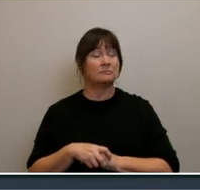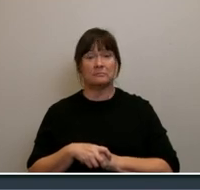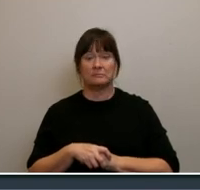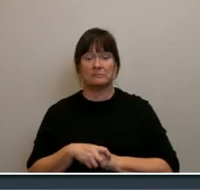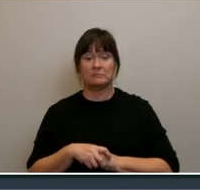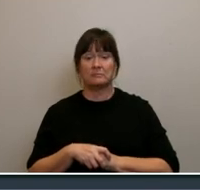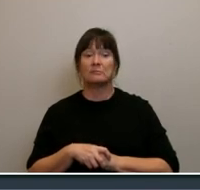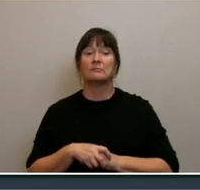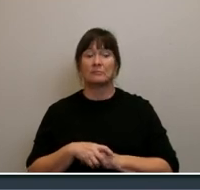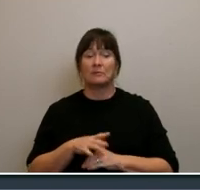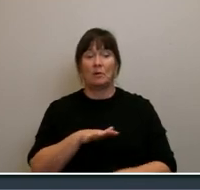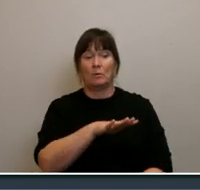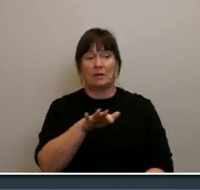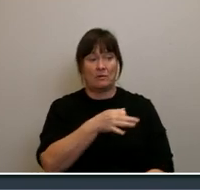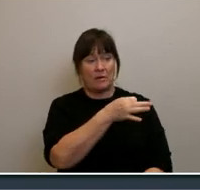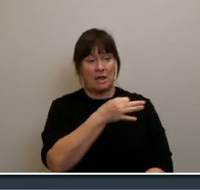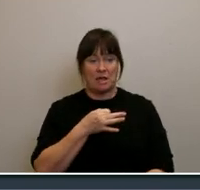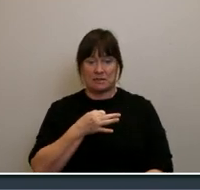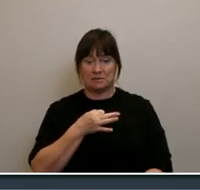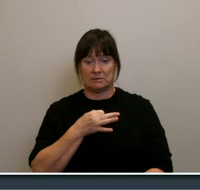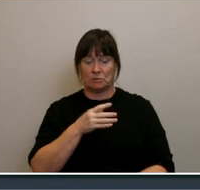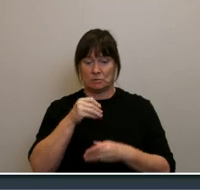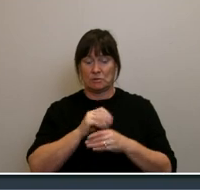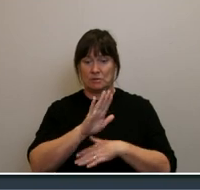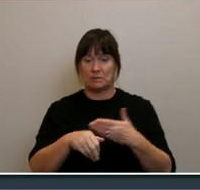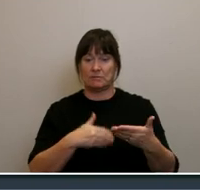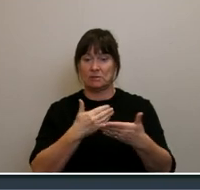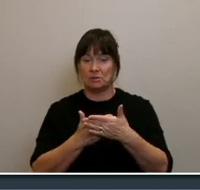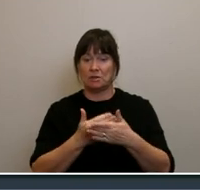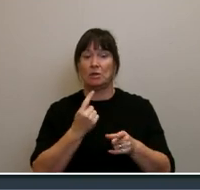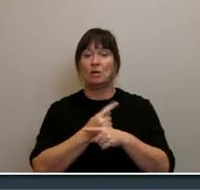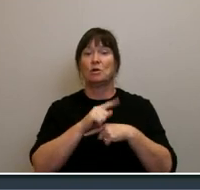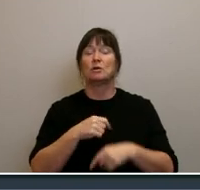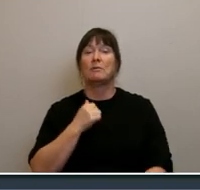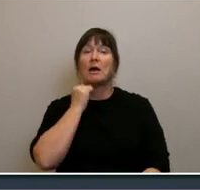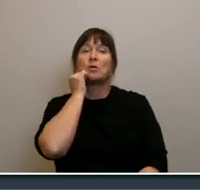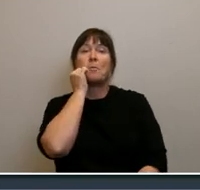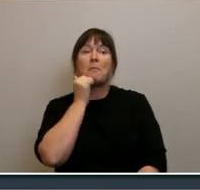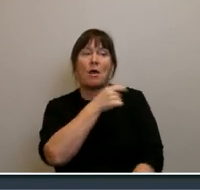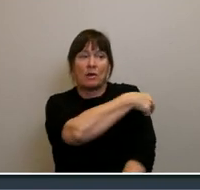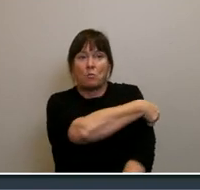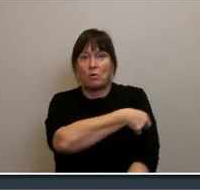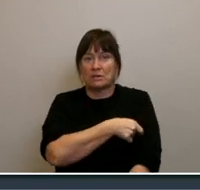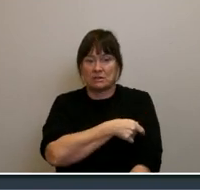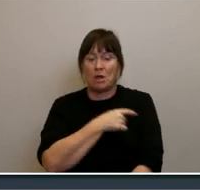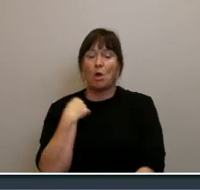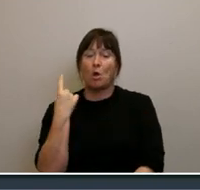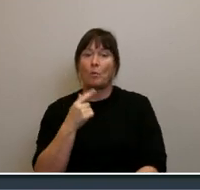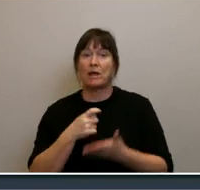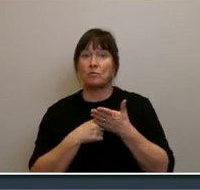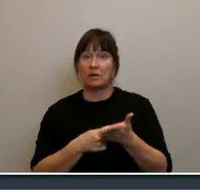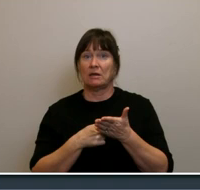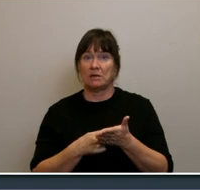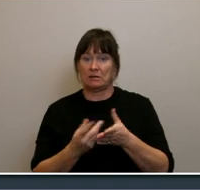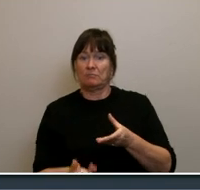One of the areas we've been asked also to speak on in our submission is in relation to our Māori wardens. We would recommend that our Māori wardens